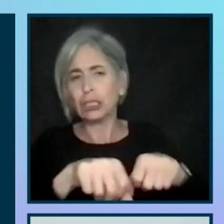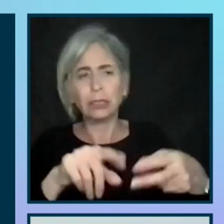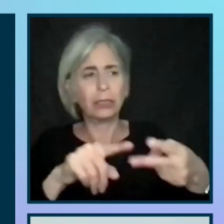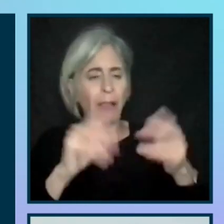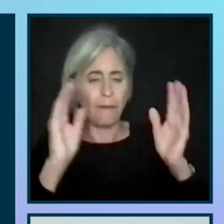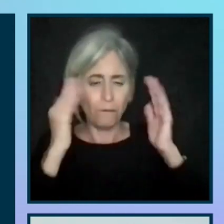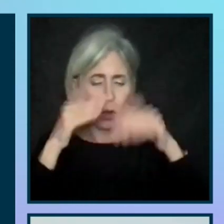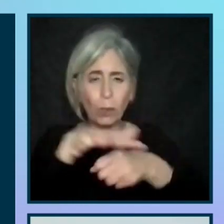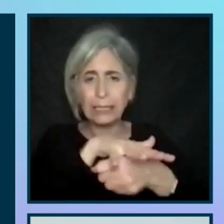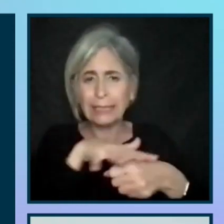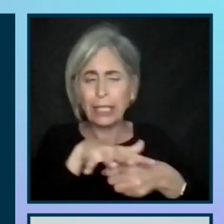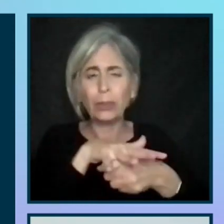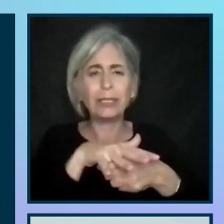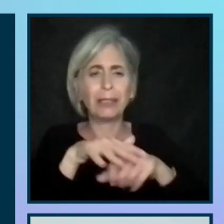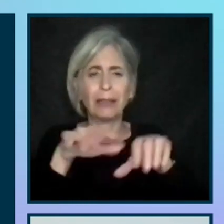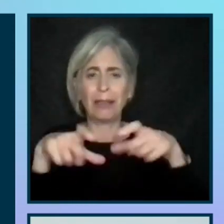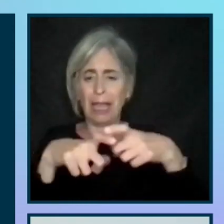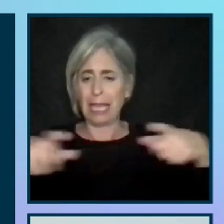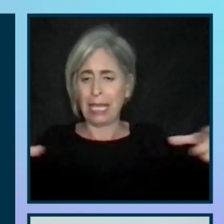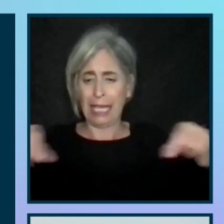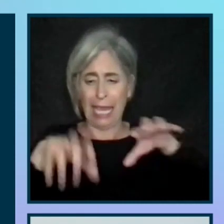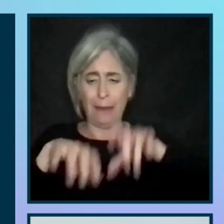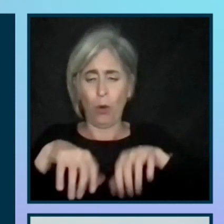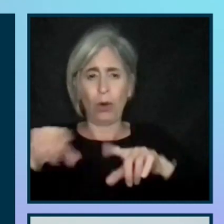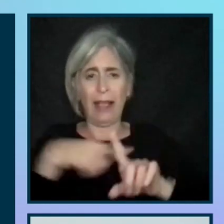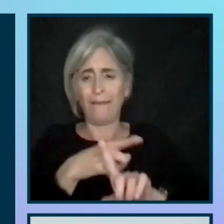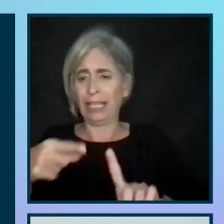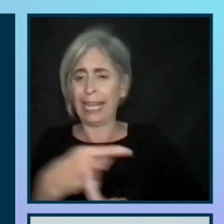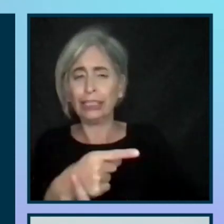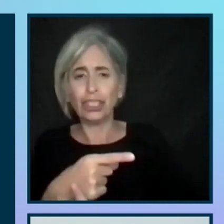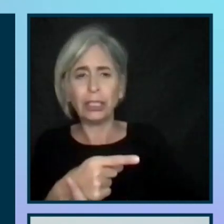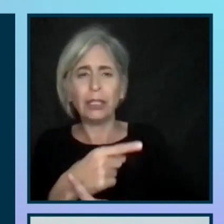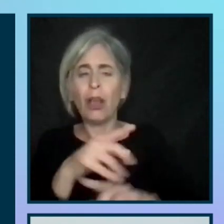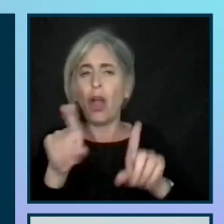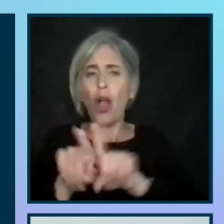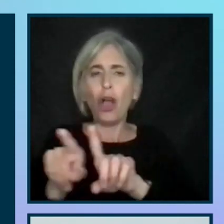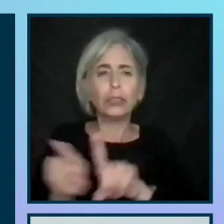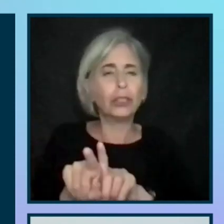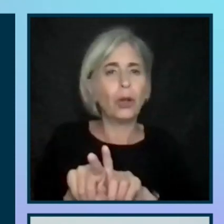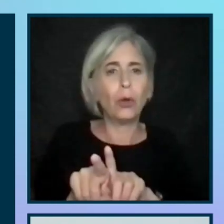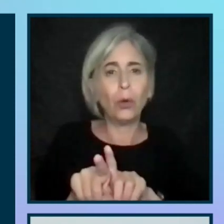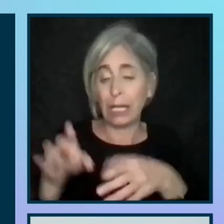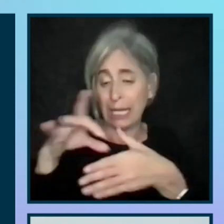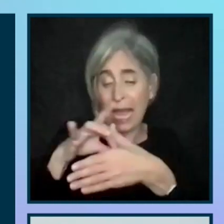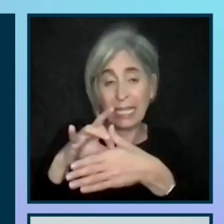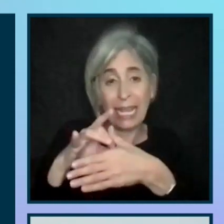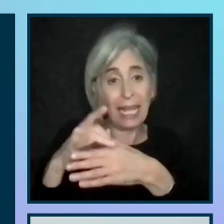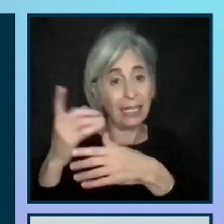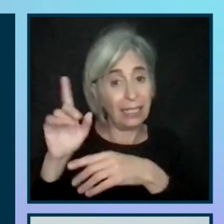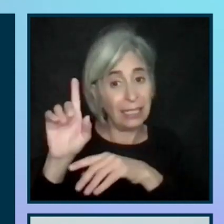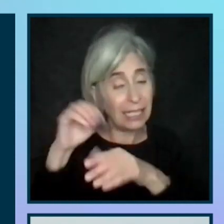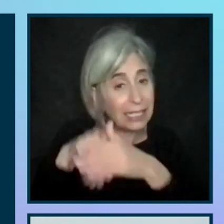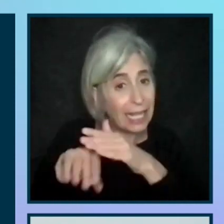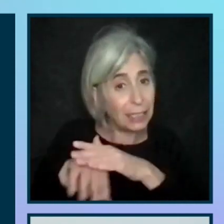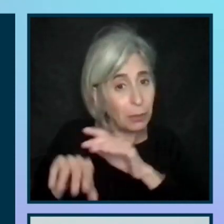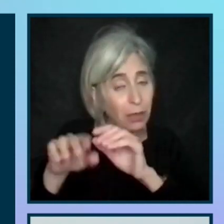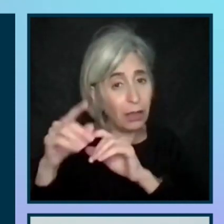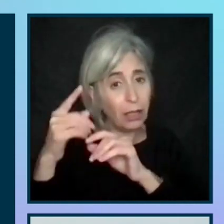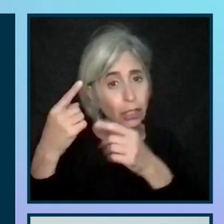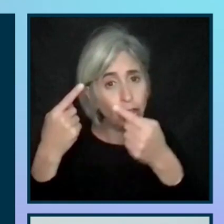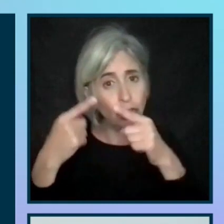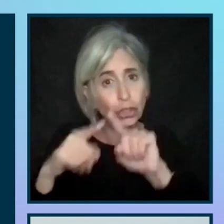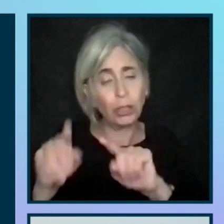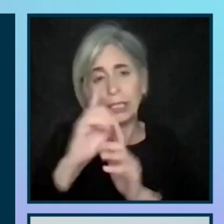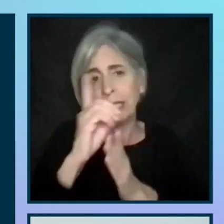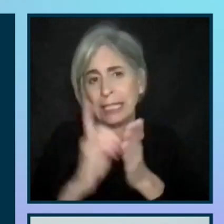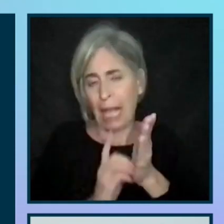areas, keyboard navigation, and even whether or not your content is accessible to people during the design phase.